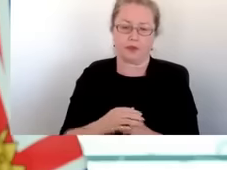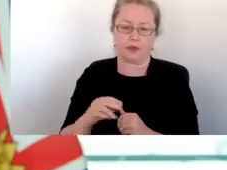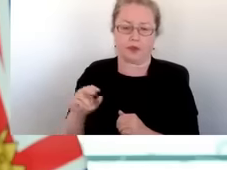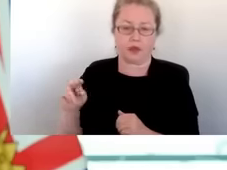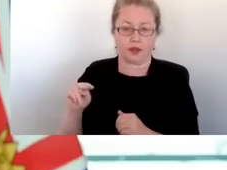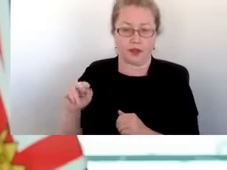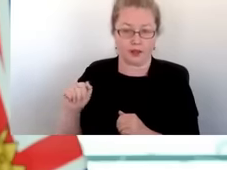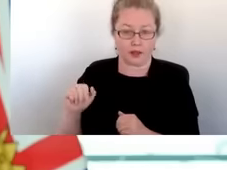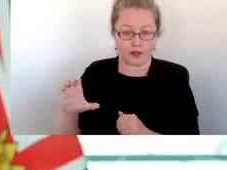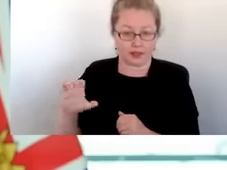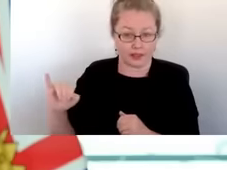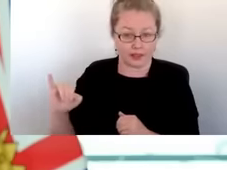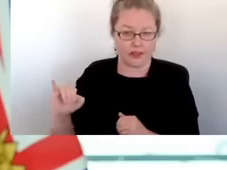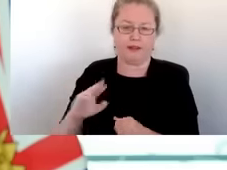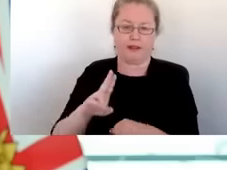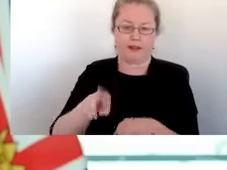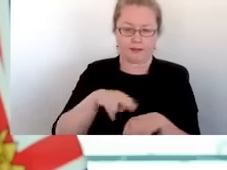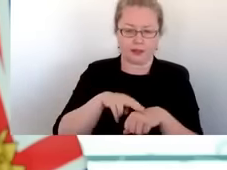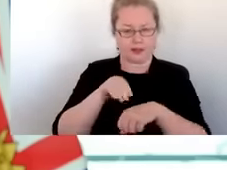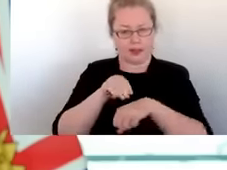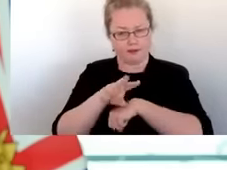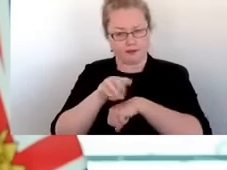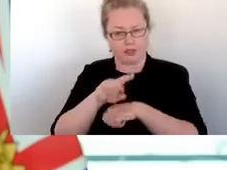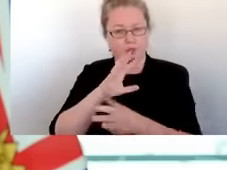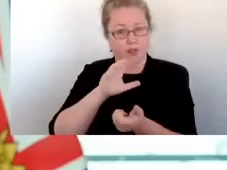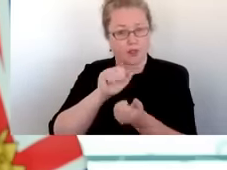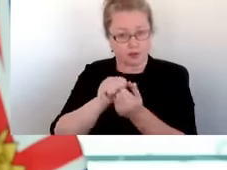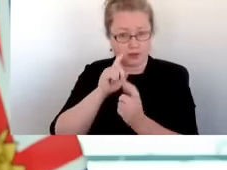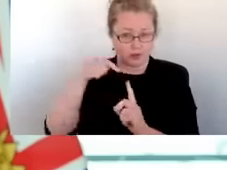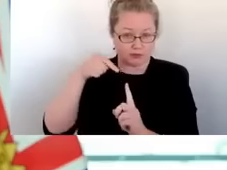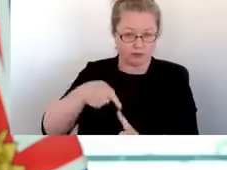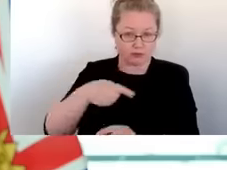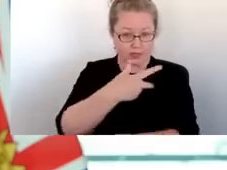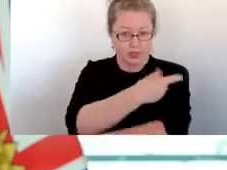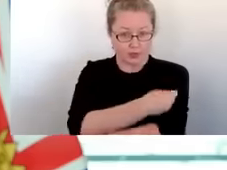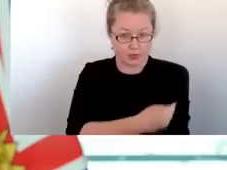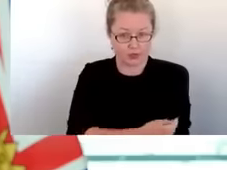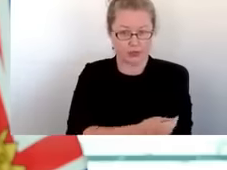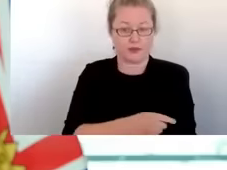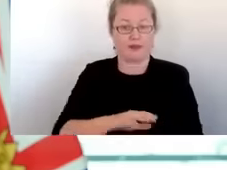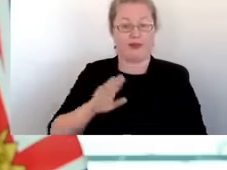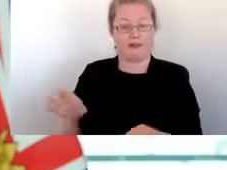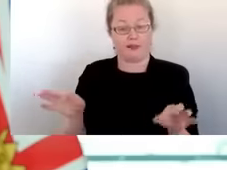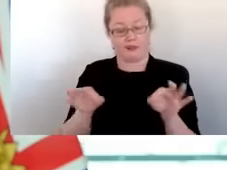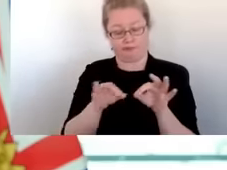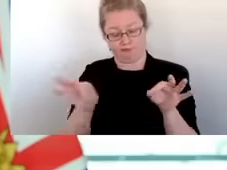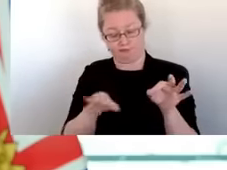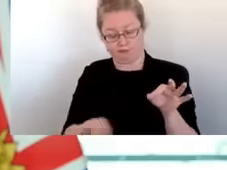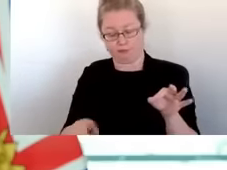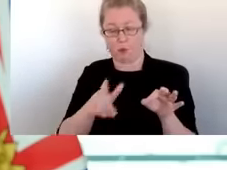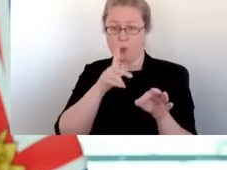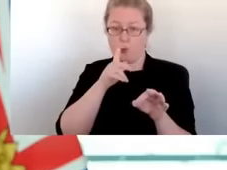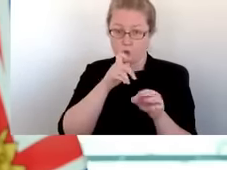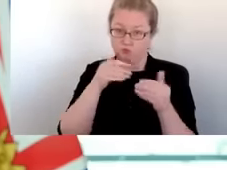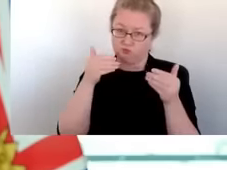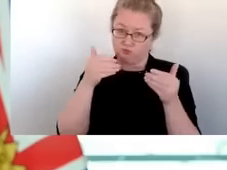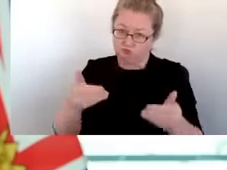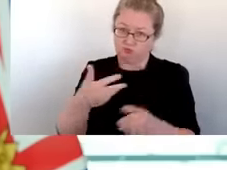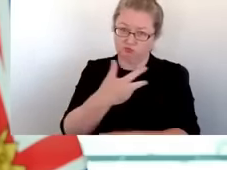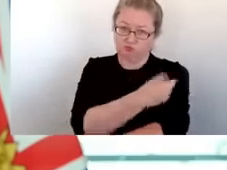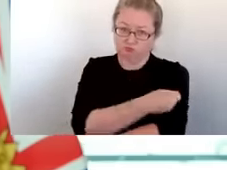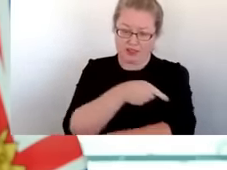And NACI recommends, so our National Advisory Committee on Immunization has put out their statement on who should get a fall booster.